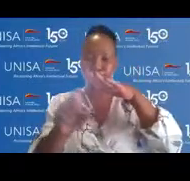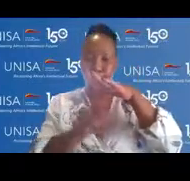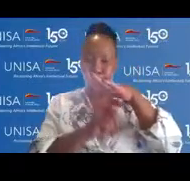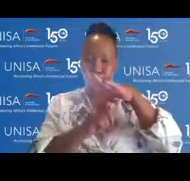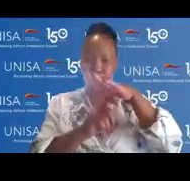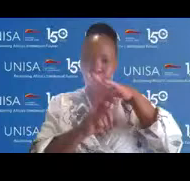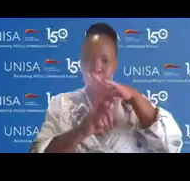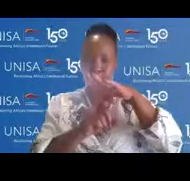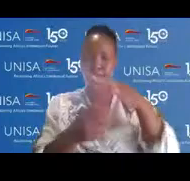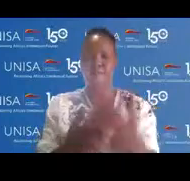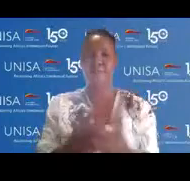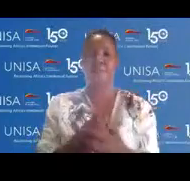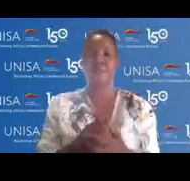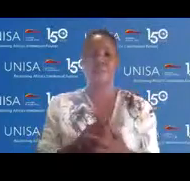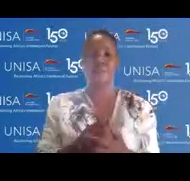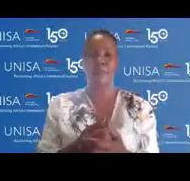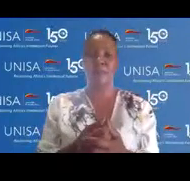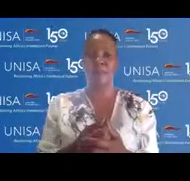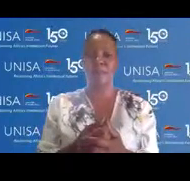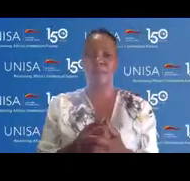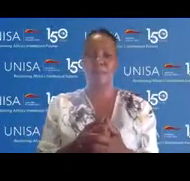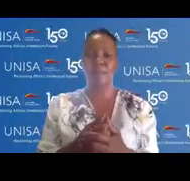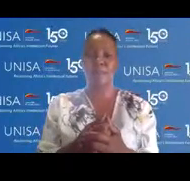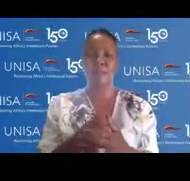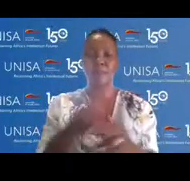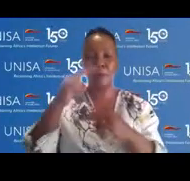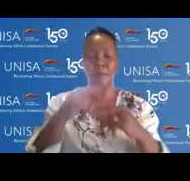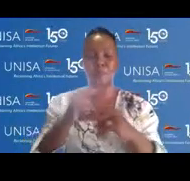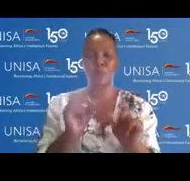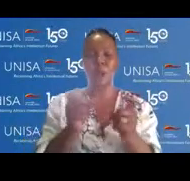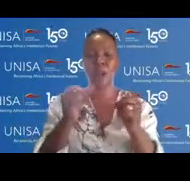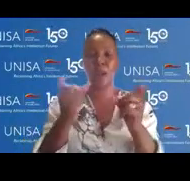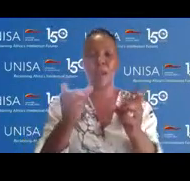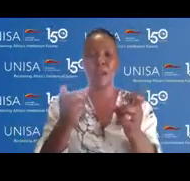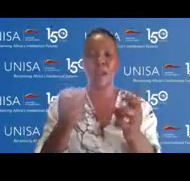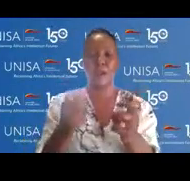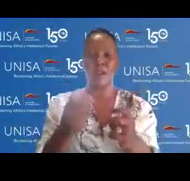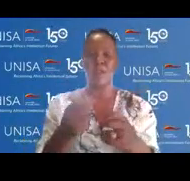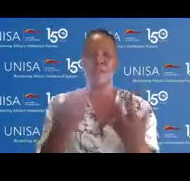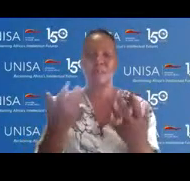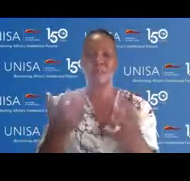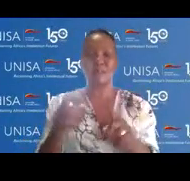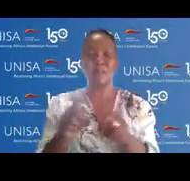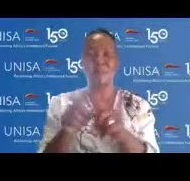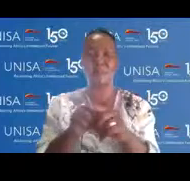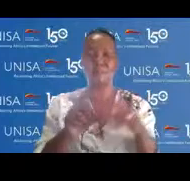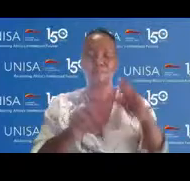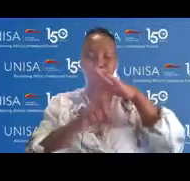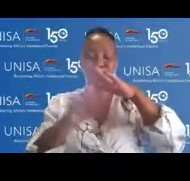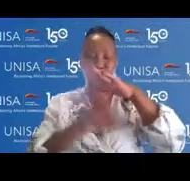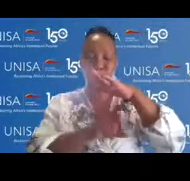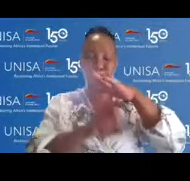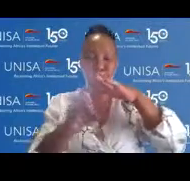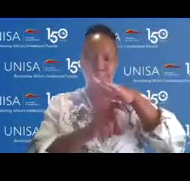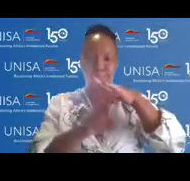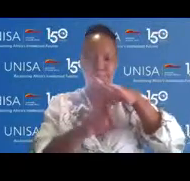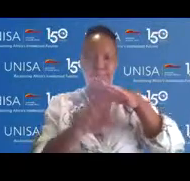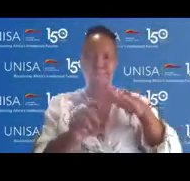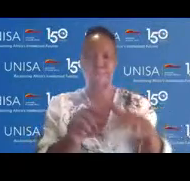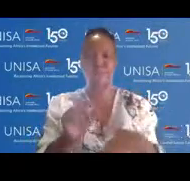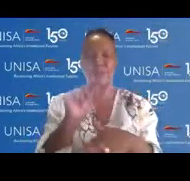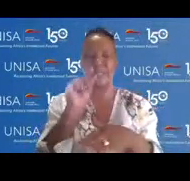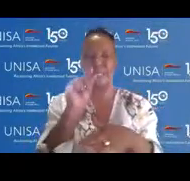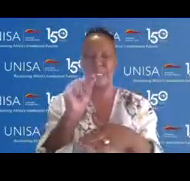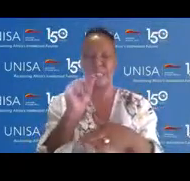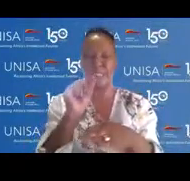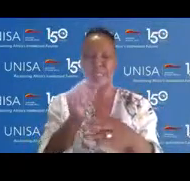Okay, let me just go and minimize this quickly. Okay, so as I scan it, you'll see there's a little square that comes around it, and then